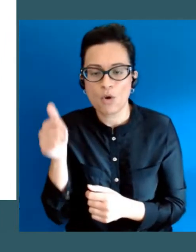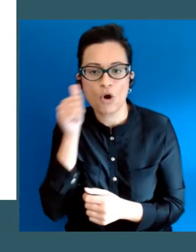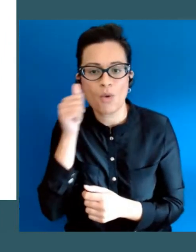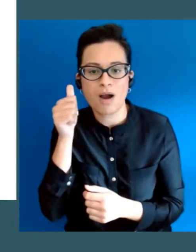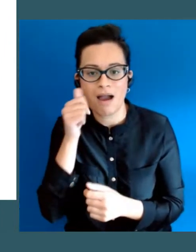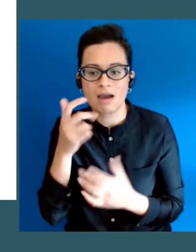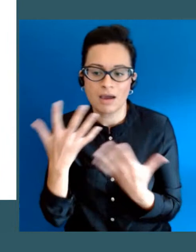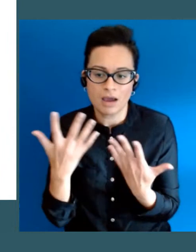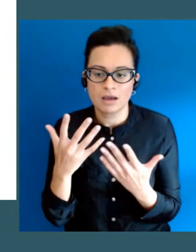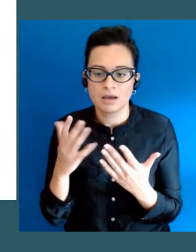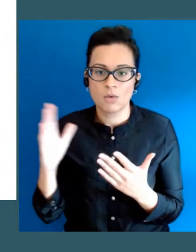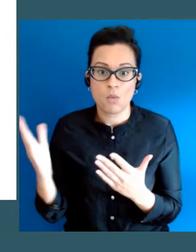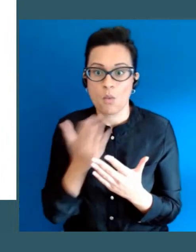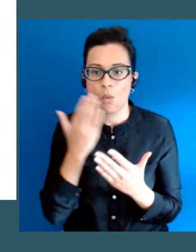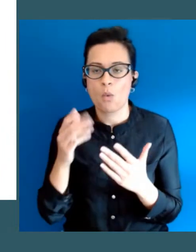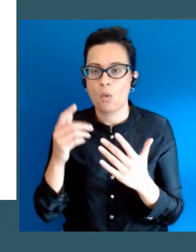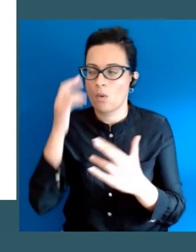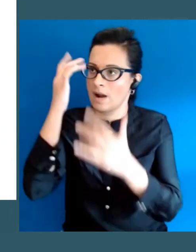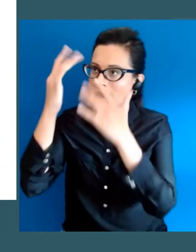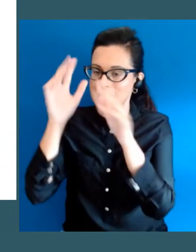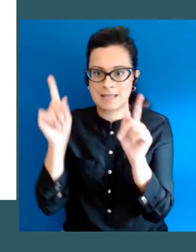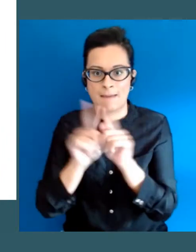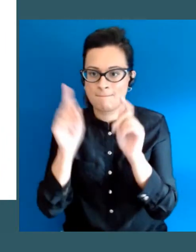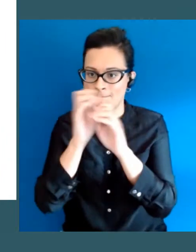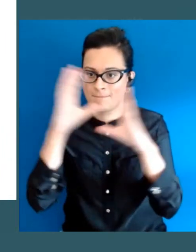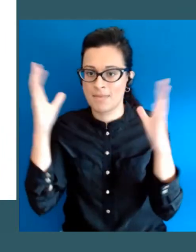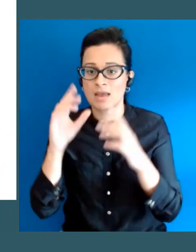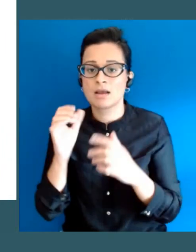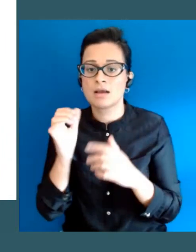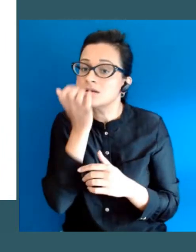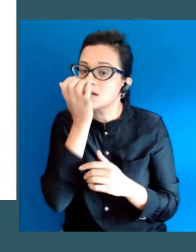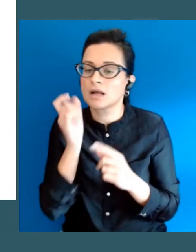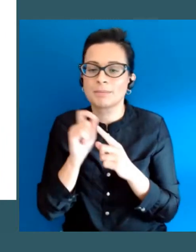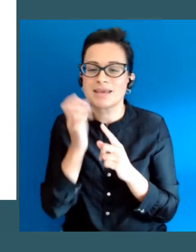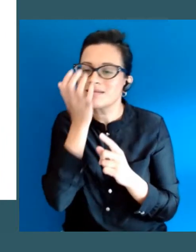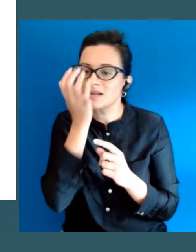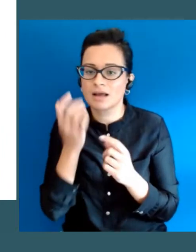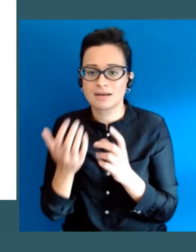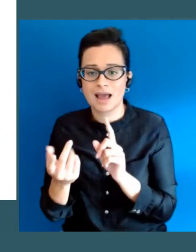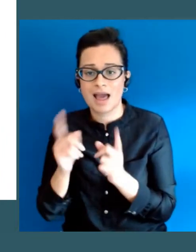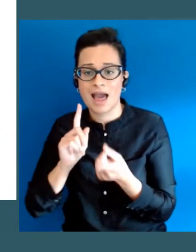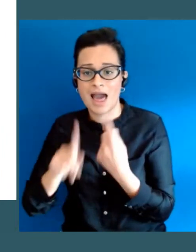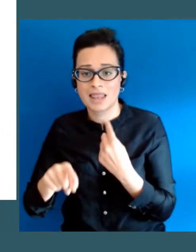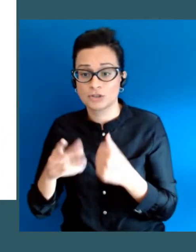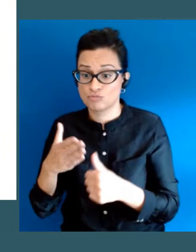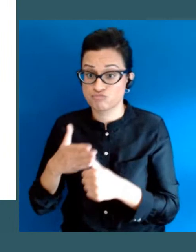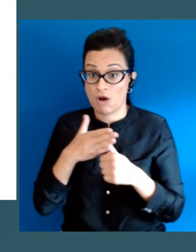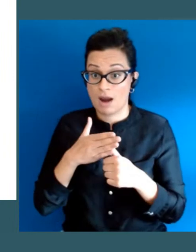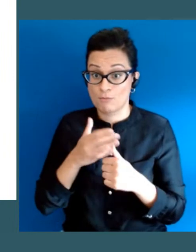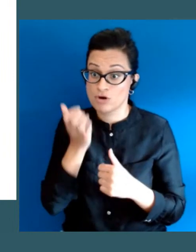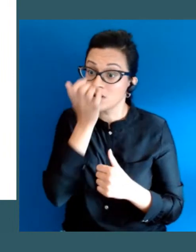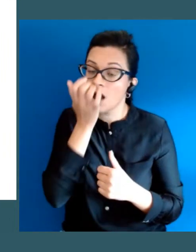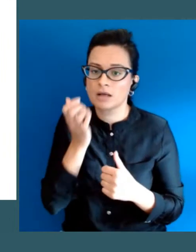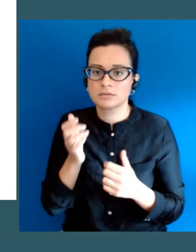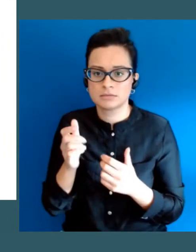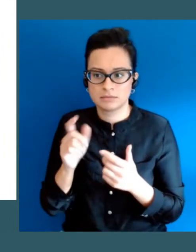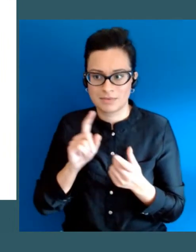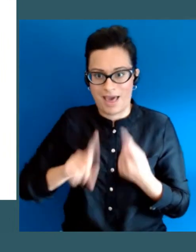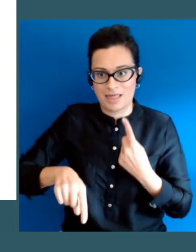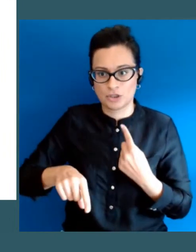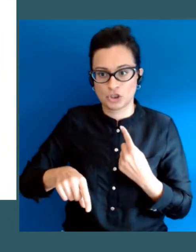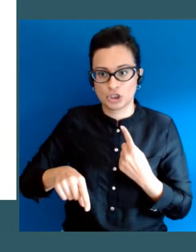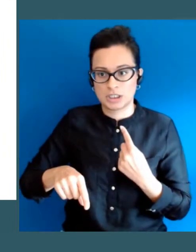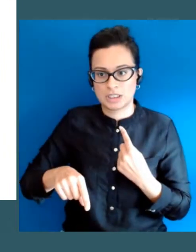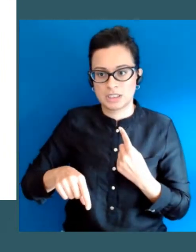the same page, nut allergy, the peanut allergy, may be either a primary nut allergy, where you can be more predisposed